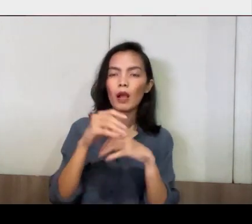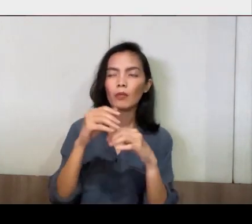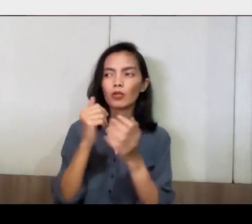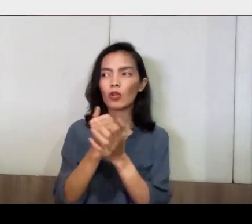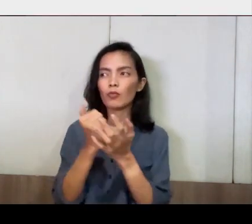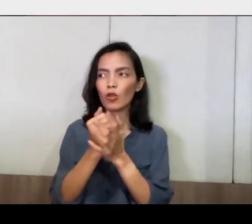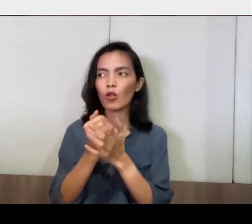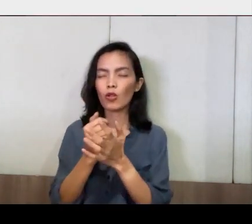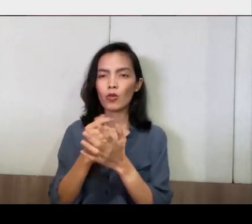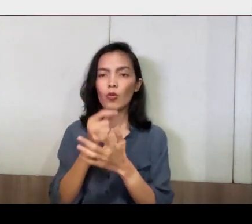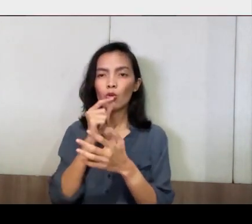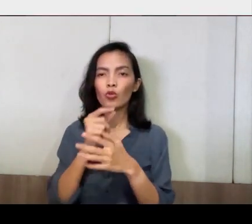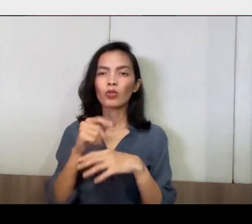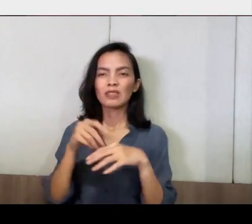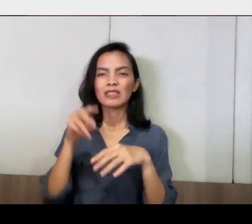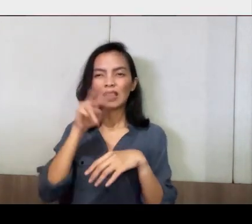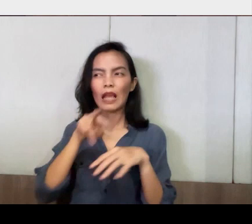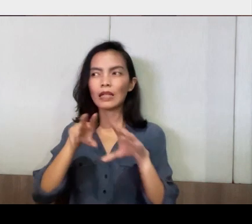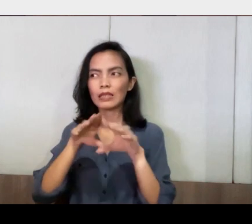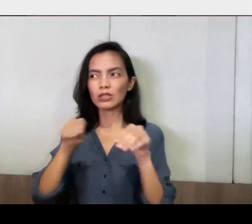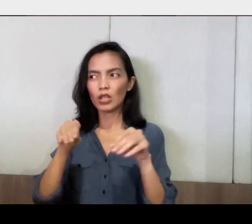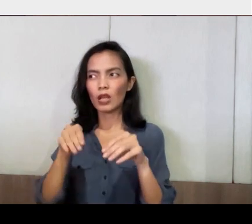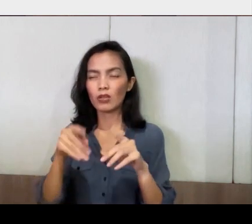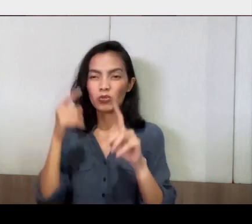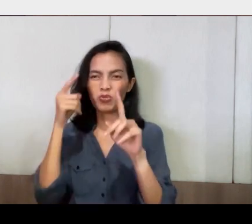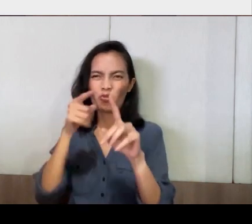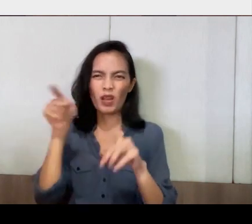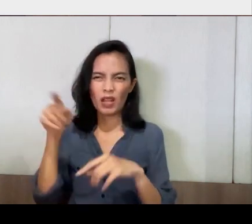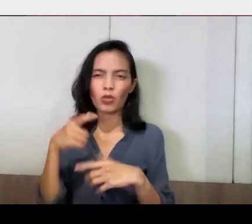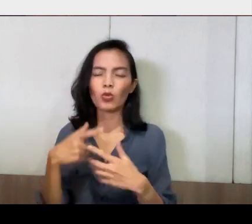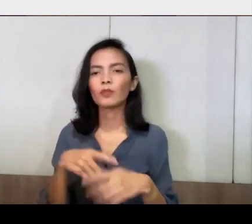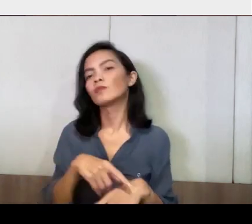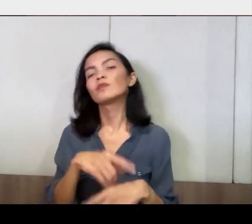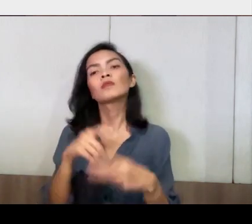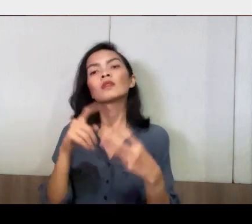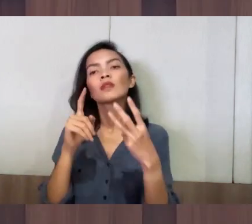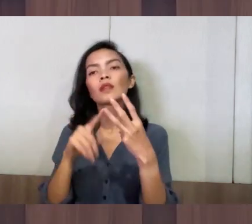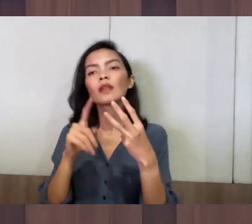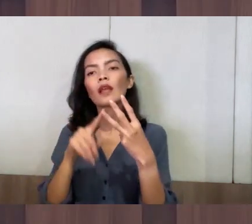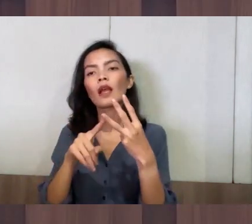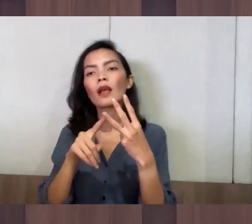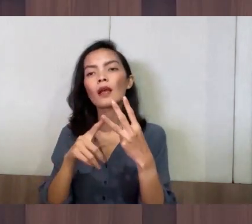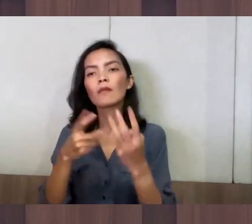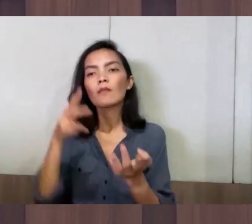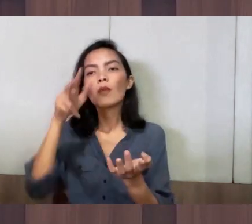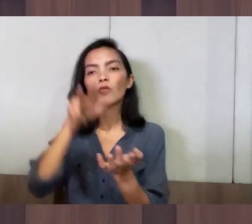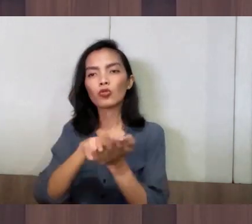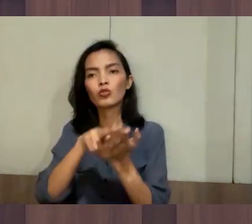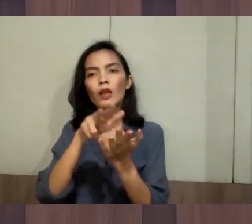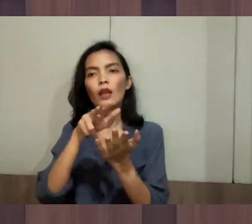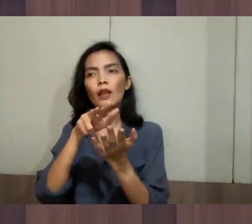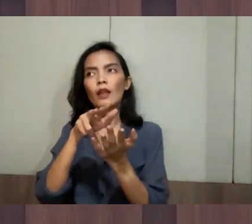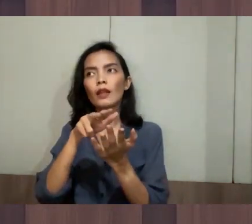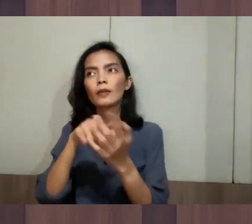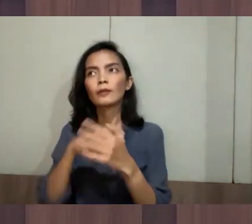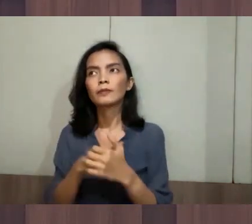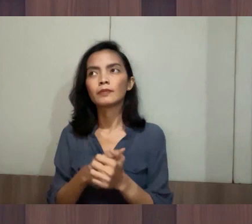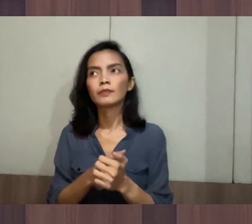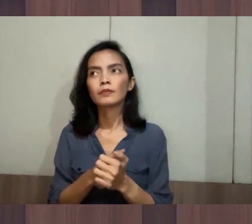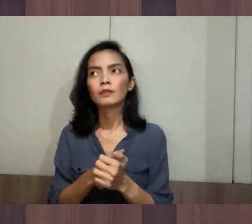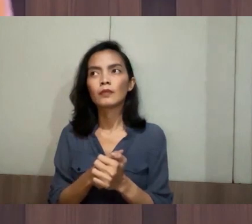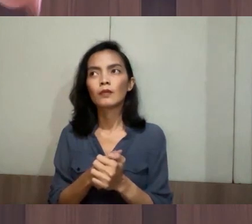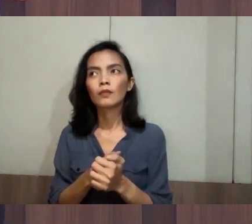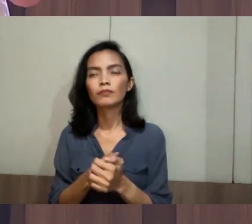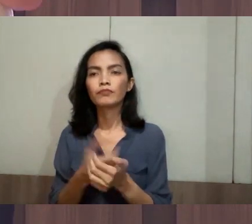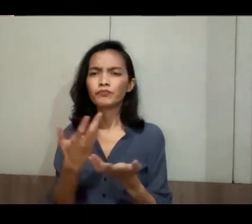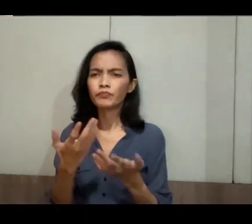we interpret the problems that we are facing right now, which is to find a job. Now we can move to the third part, which is